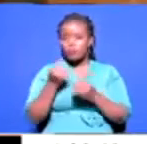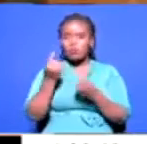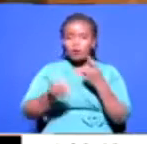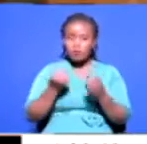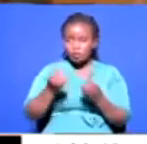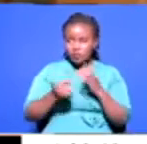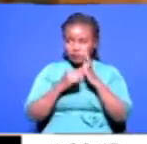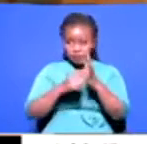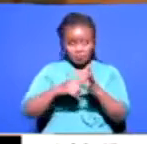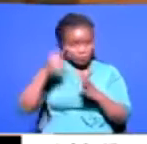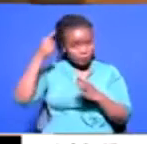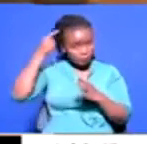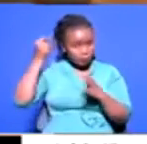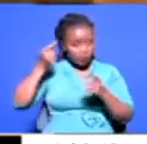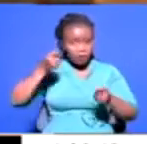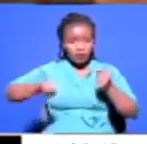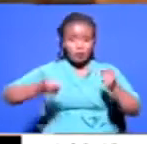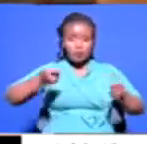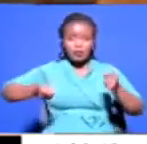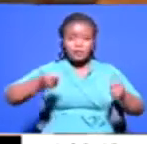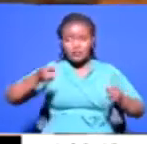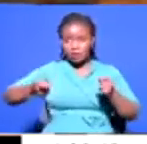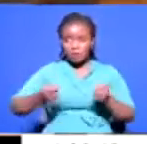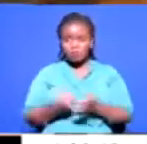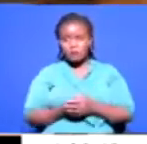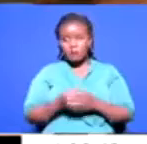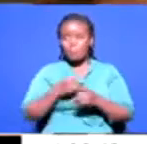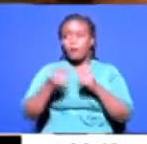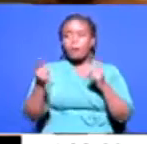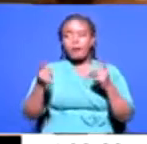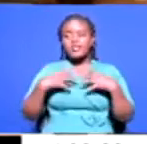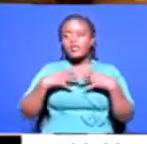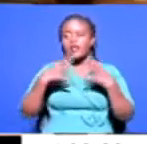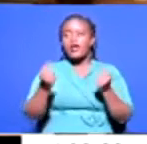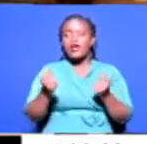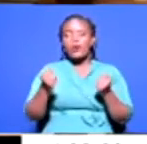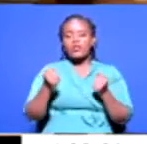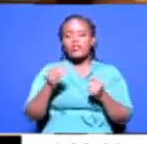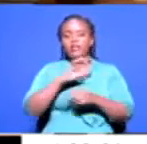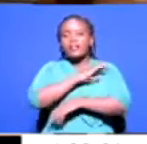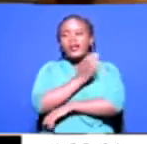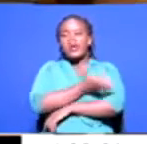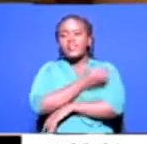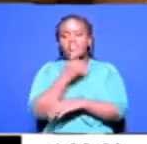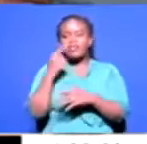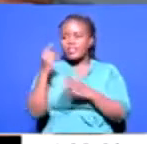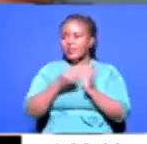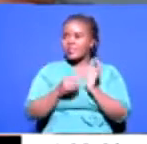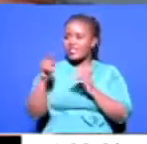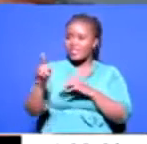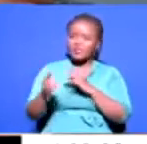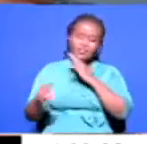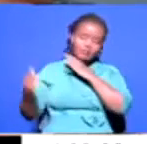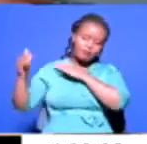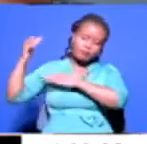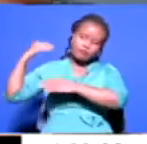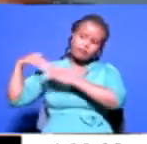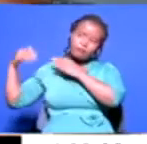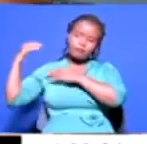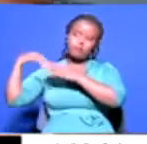a situation that Wisdom Energy Hub CEO Dan Waithaka says is retrogressive and setting the country back.